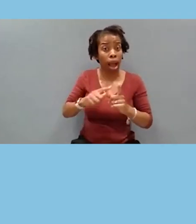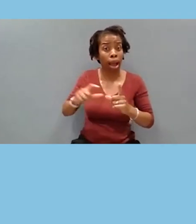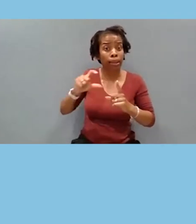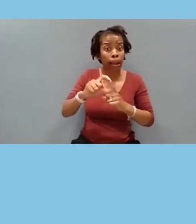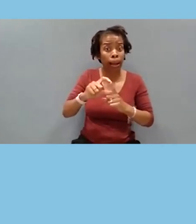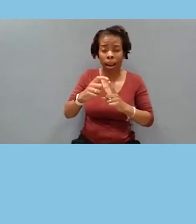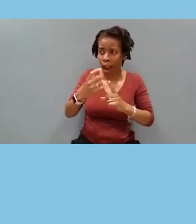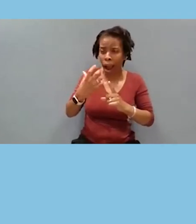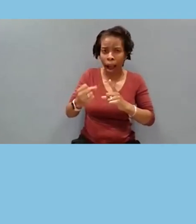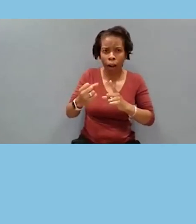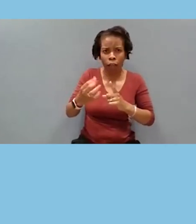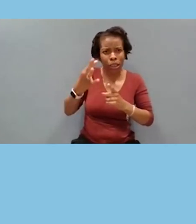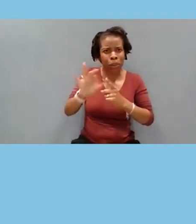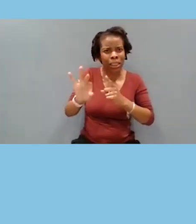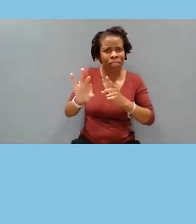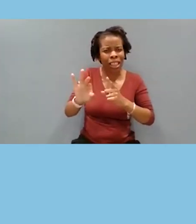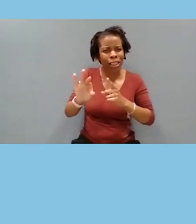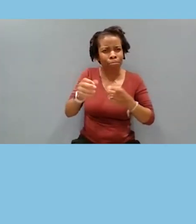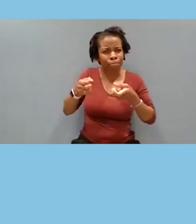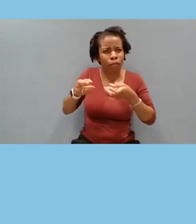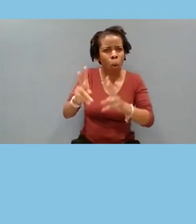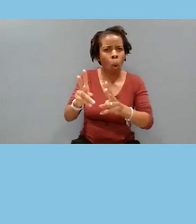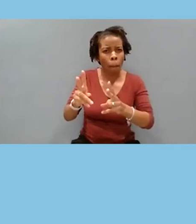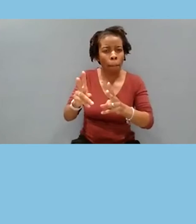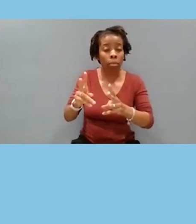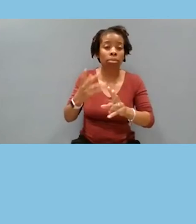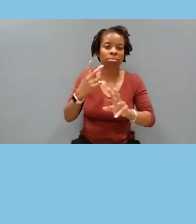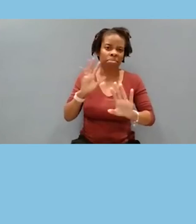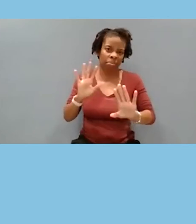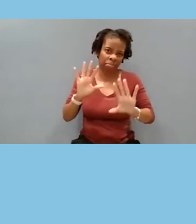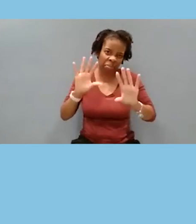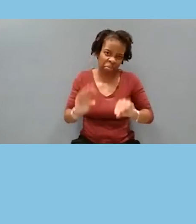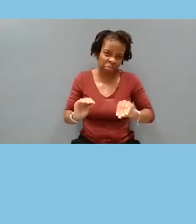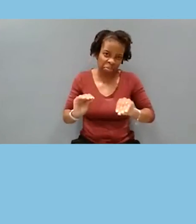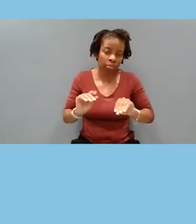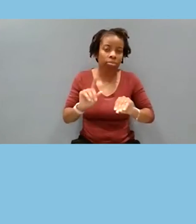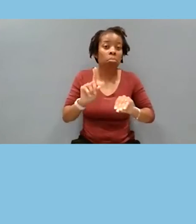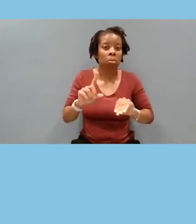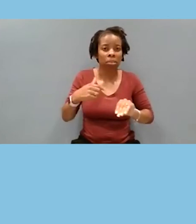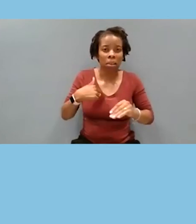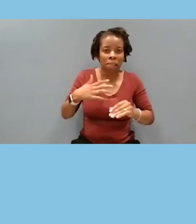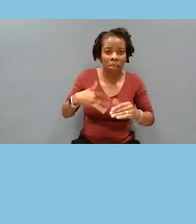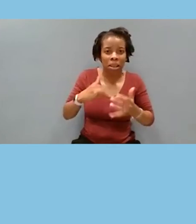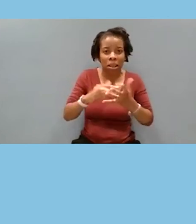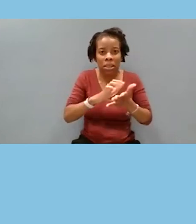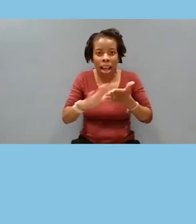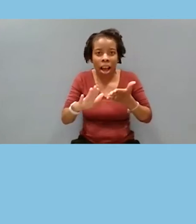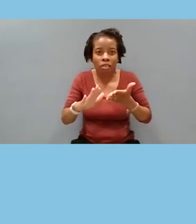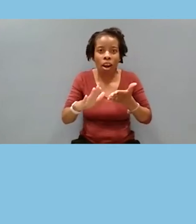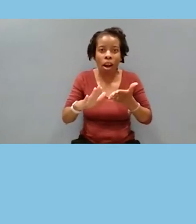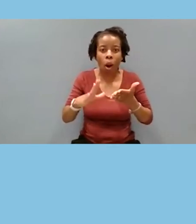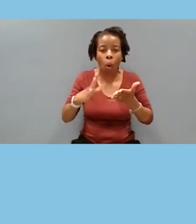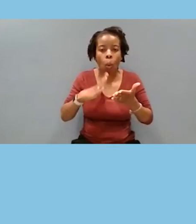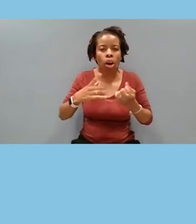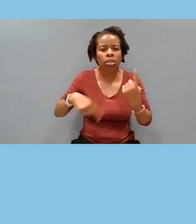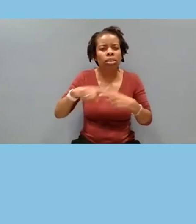form. I'm going to leave it there, and then I'm sure that Sarah would like us to have